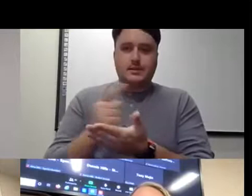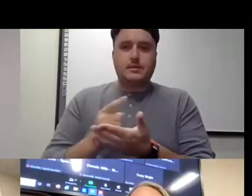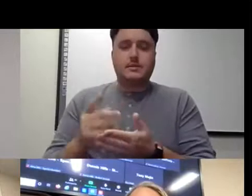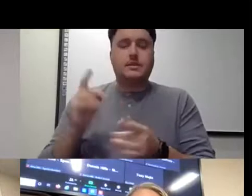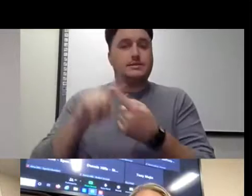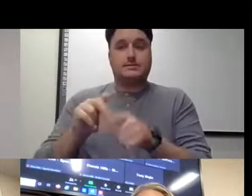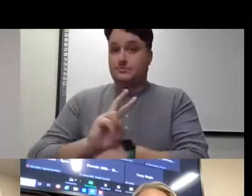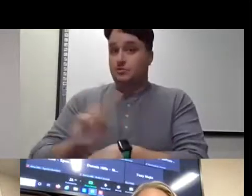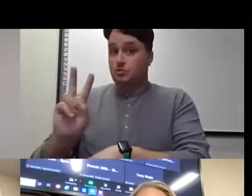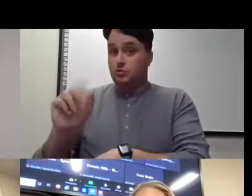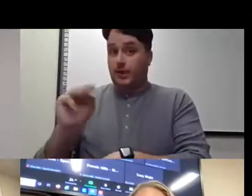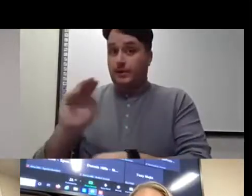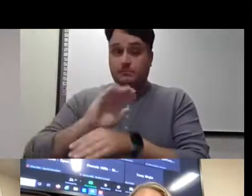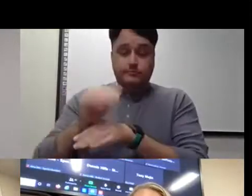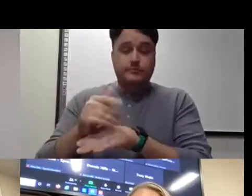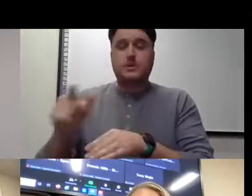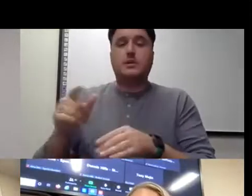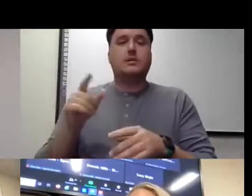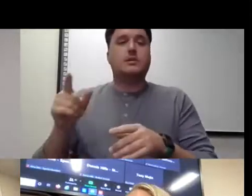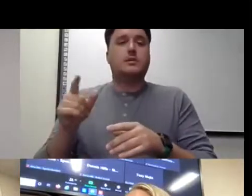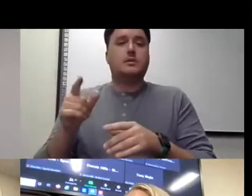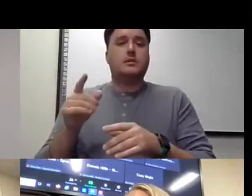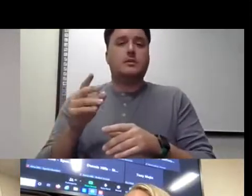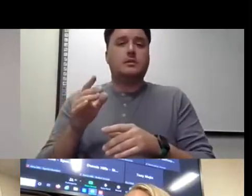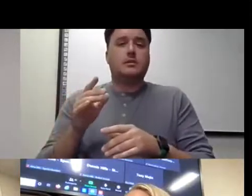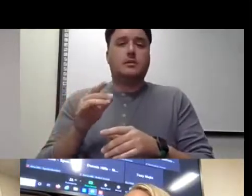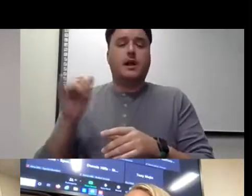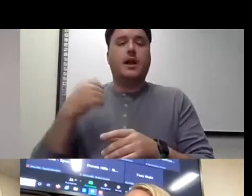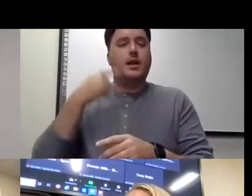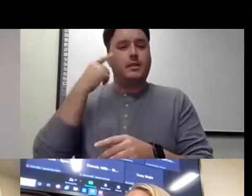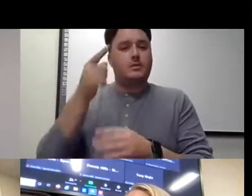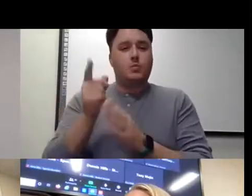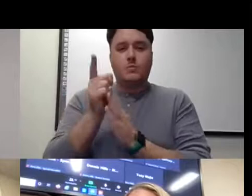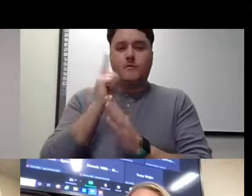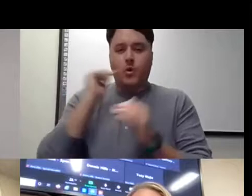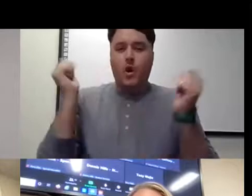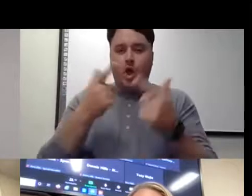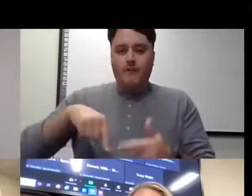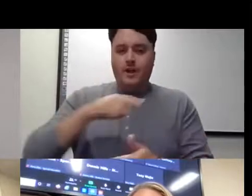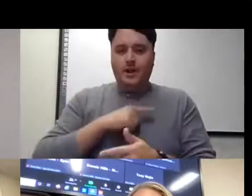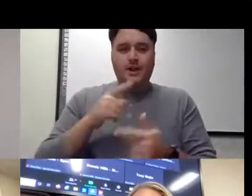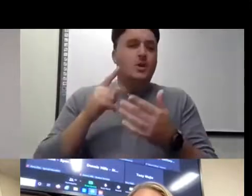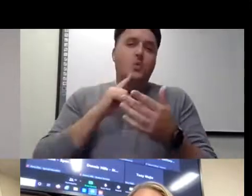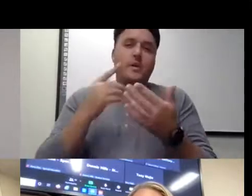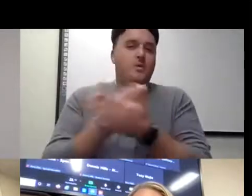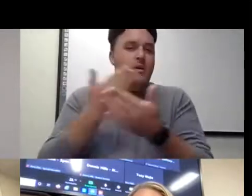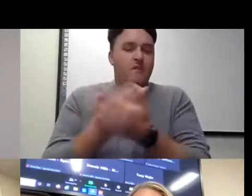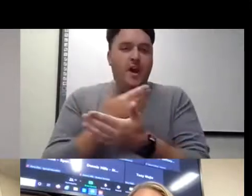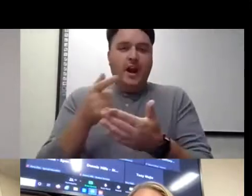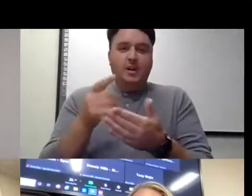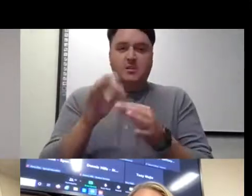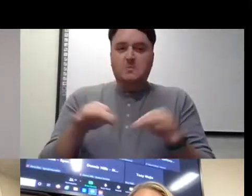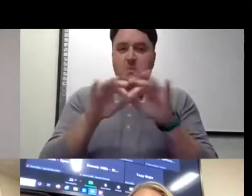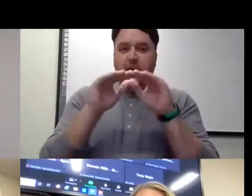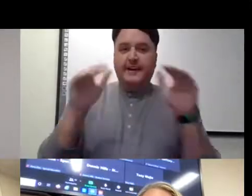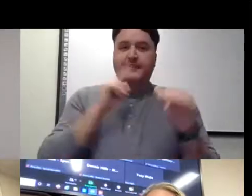morning, we kind of took July off. I think it was a moment for all of us to sort of refresh at the board level and sort of